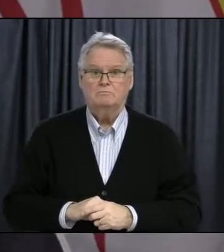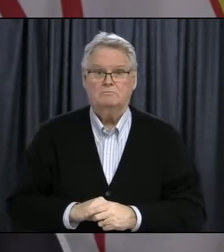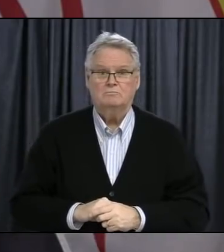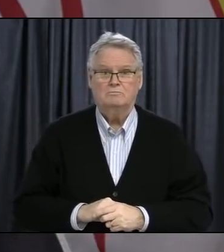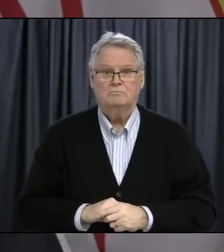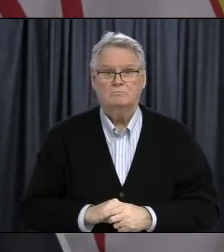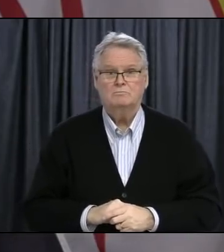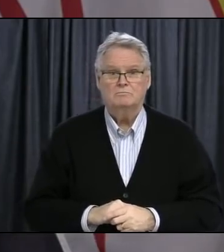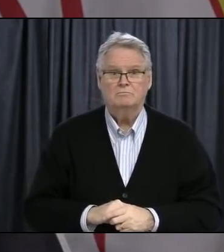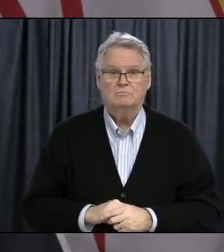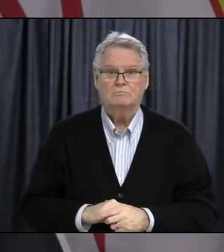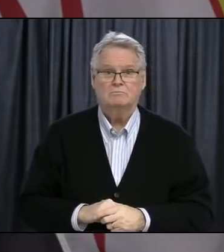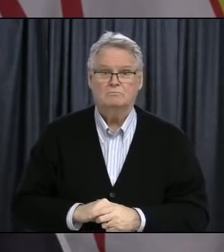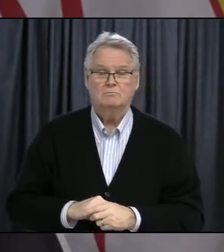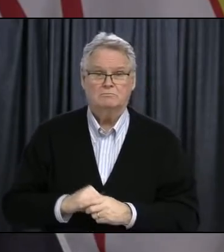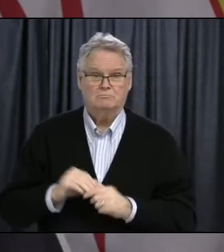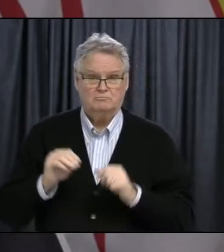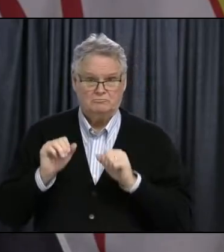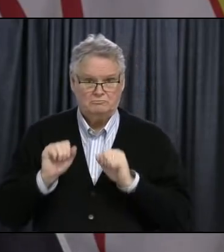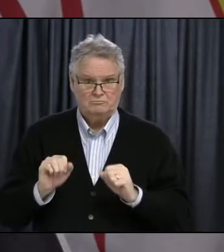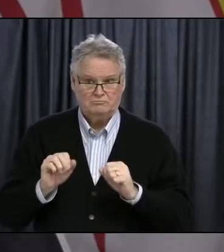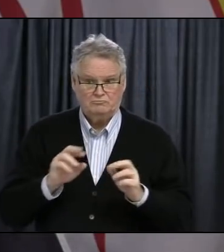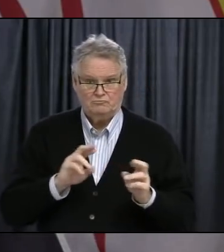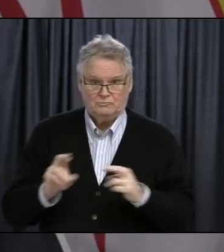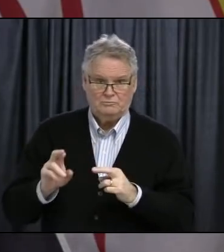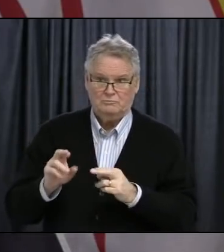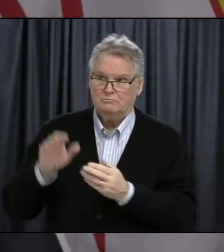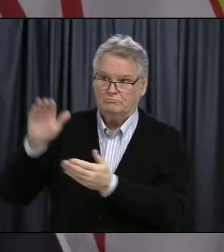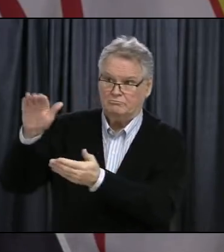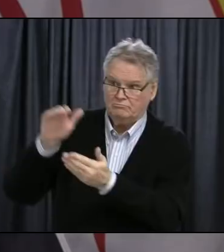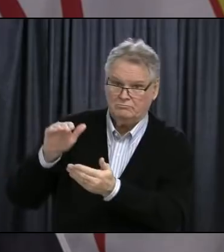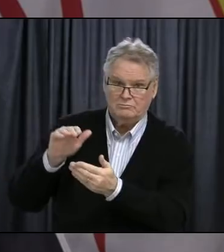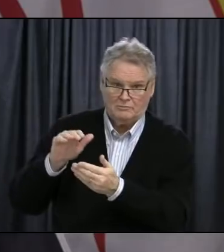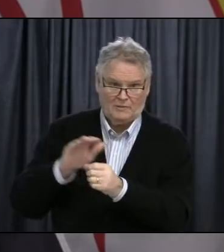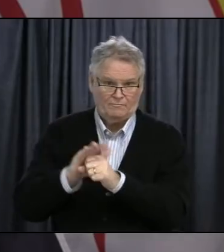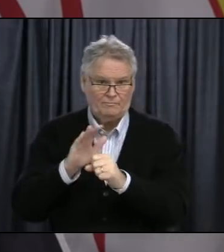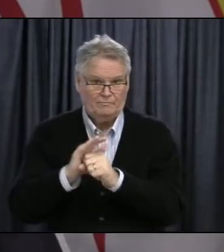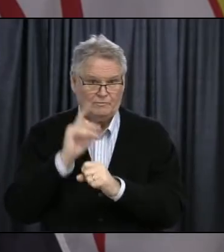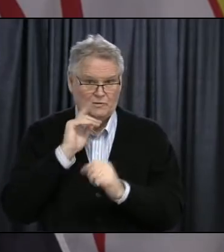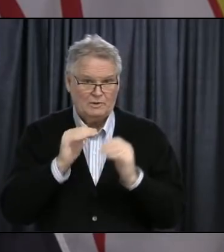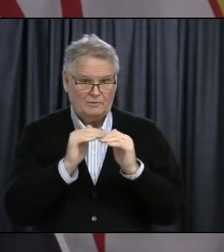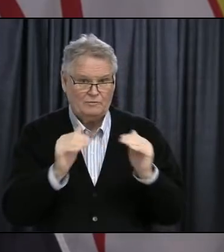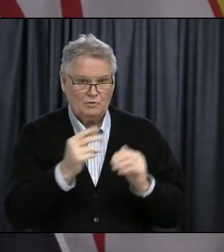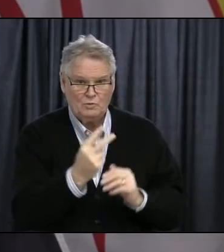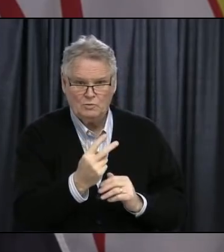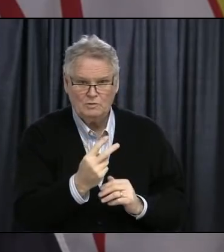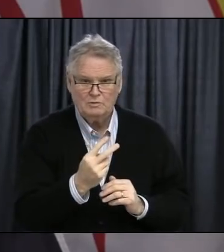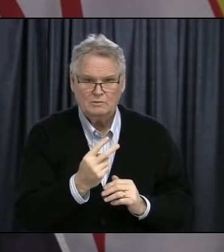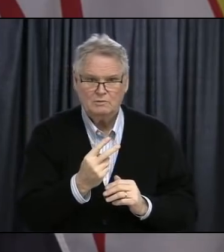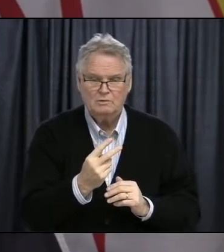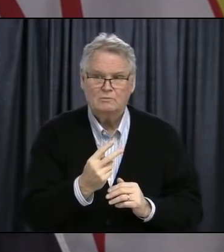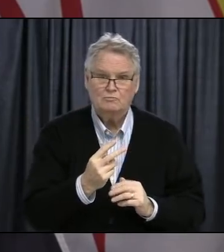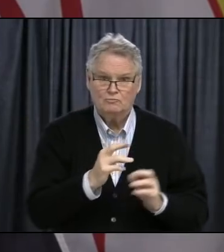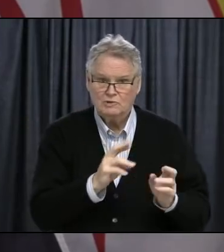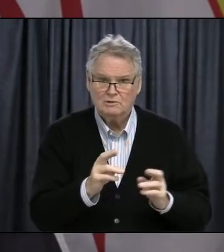So certainly if our supply remains as it is, I think the outlook is good that we'll be able to start phase 2 in April.